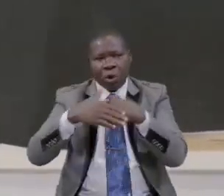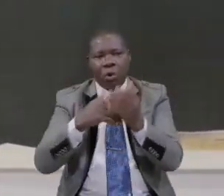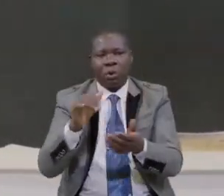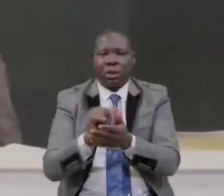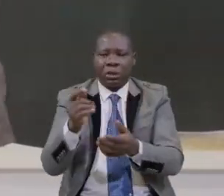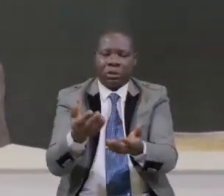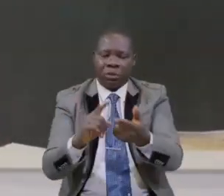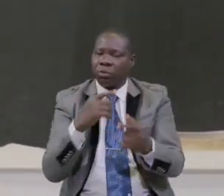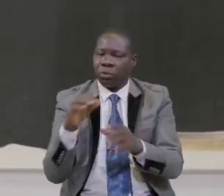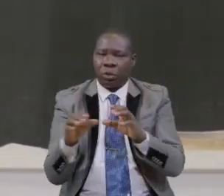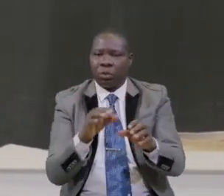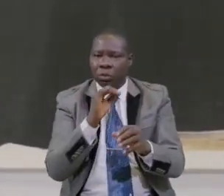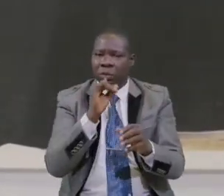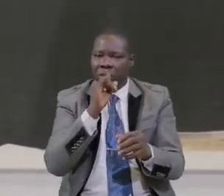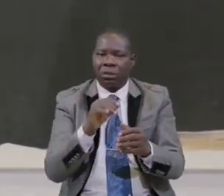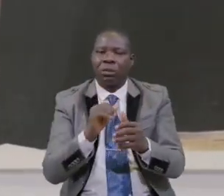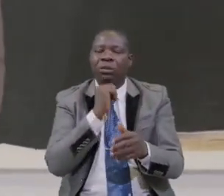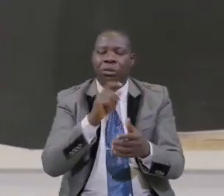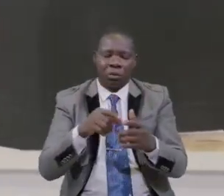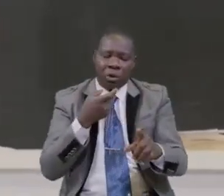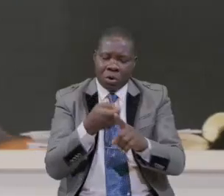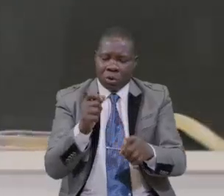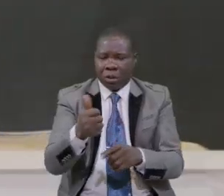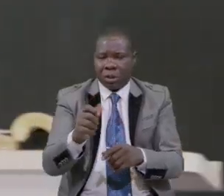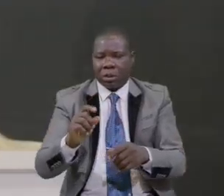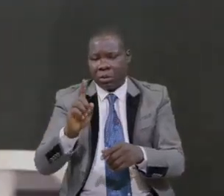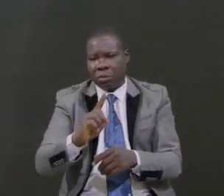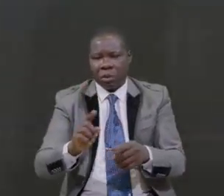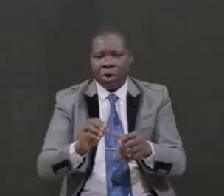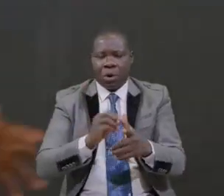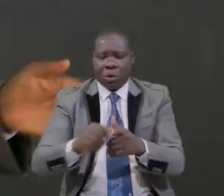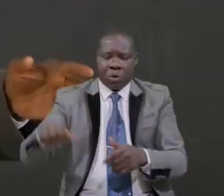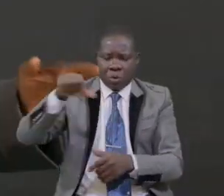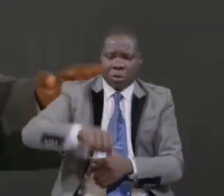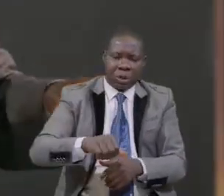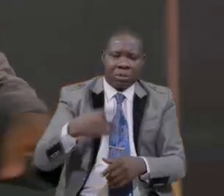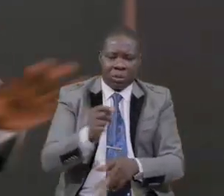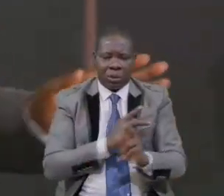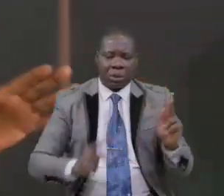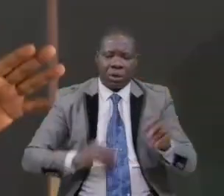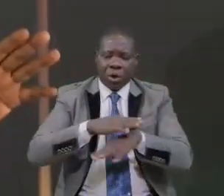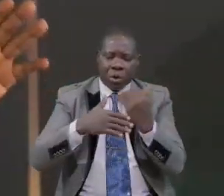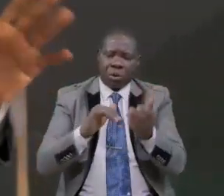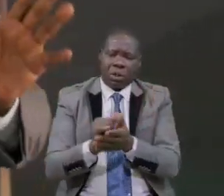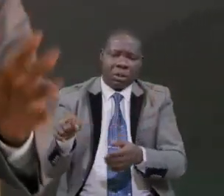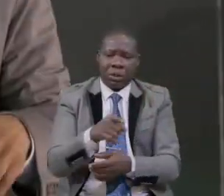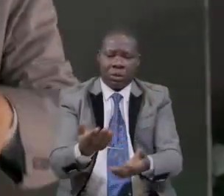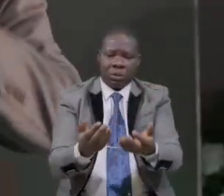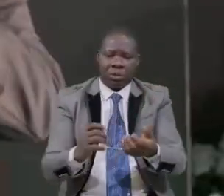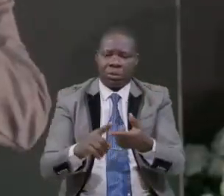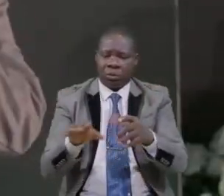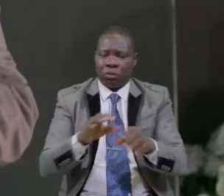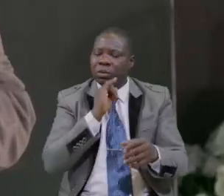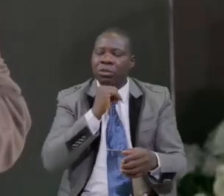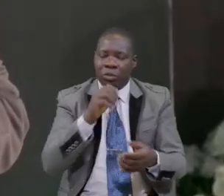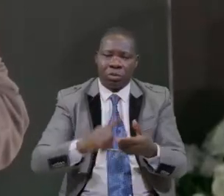he wanted to do was not to hurt or to condemn Ahab. All he wanted to do was not, to crush Jezebel.